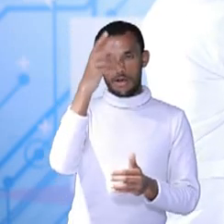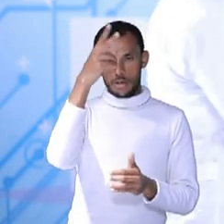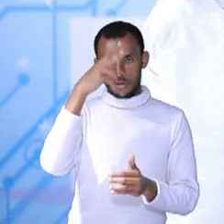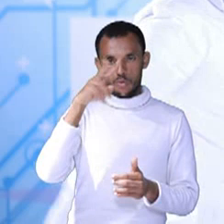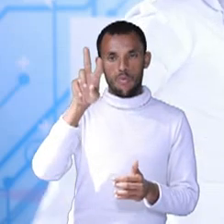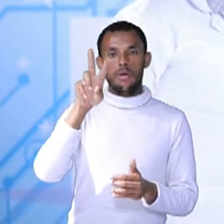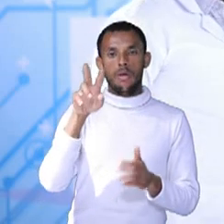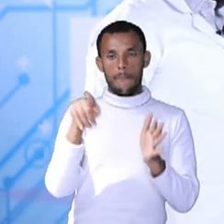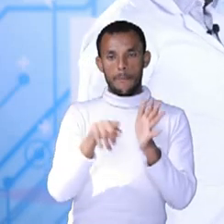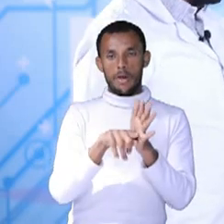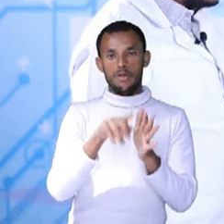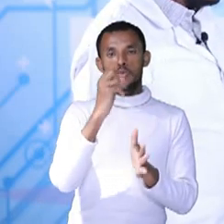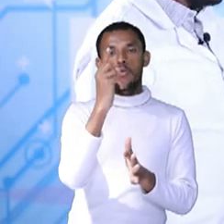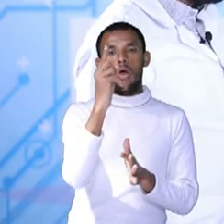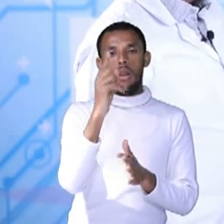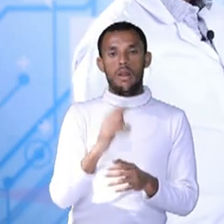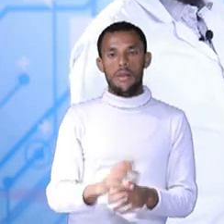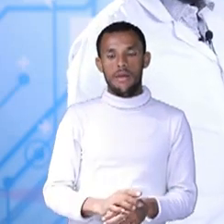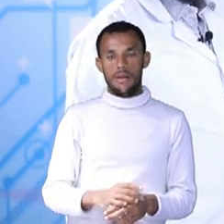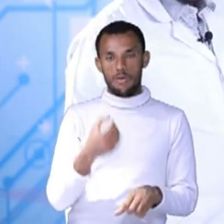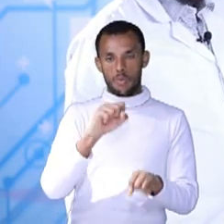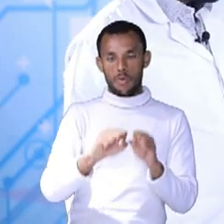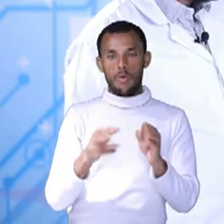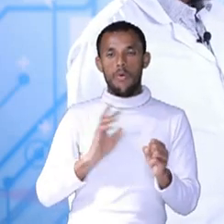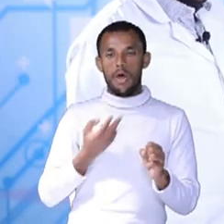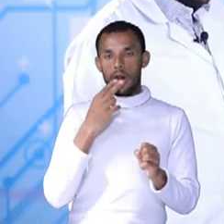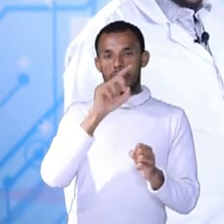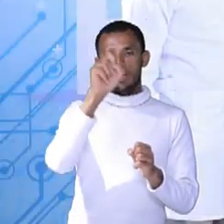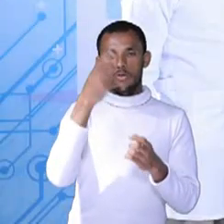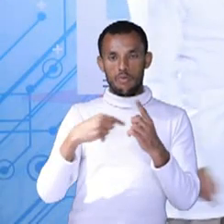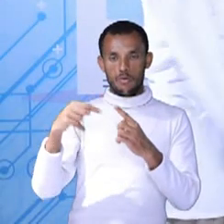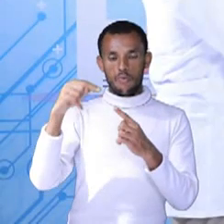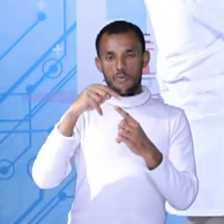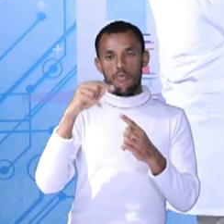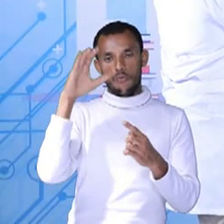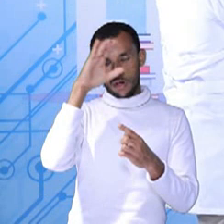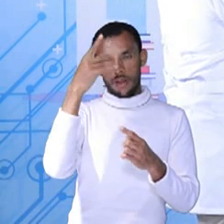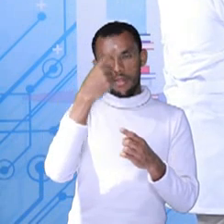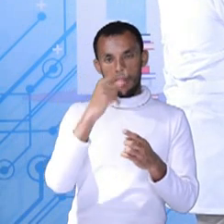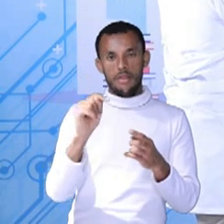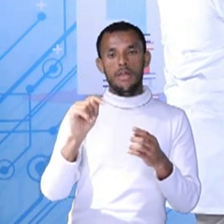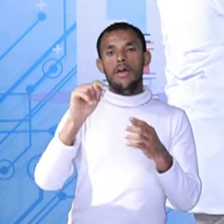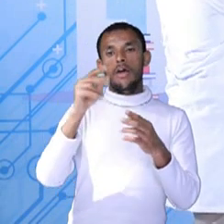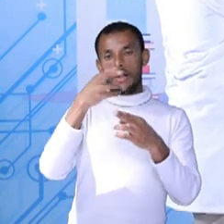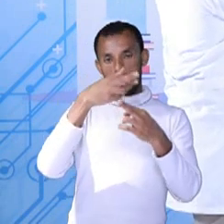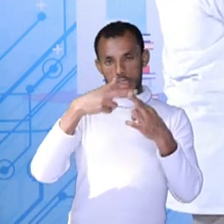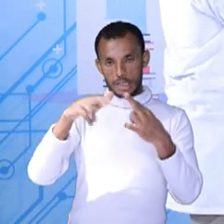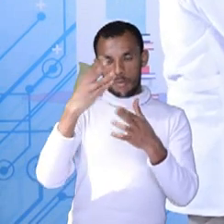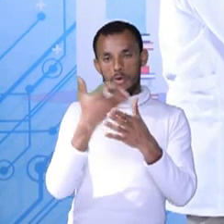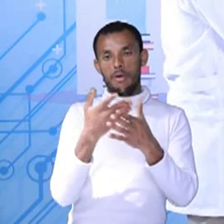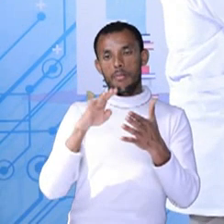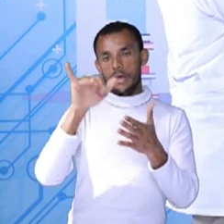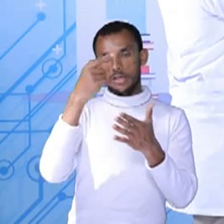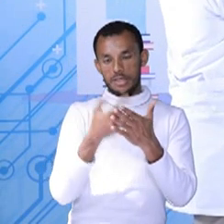squared minus 1. So we are asked to find the region bounded by this curve